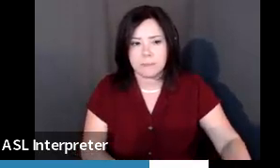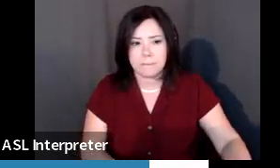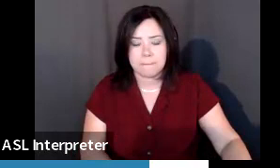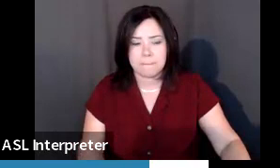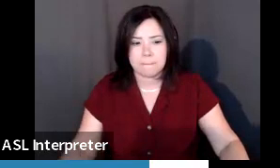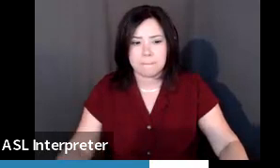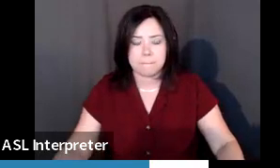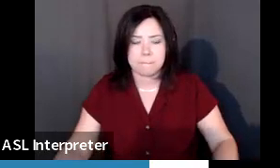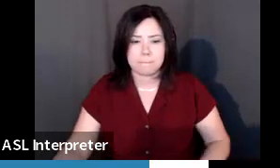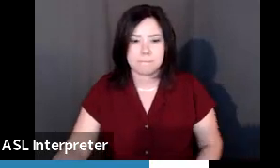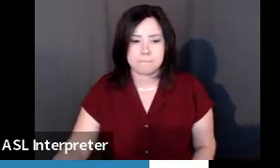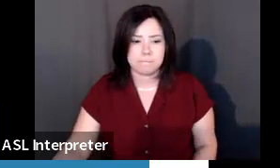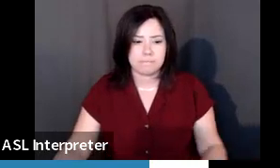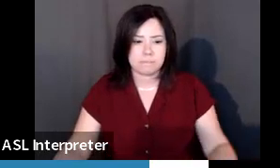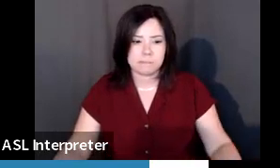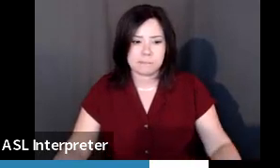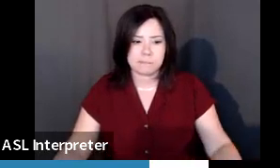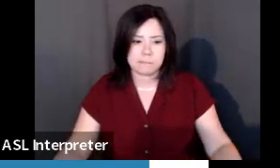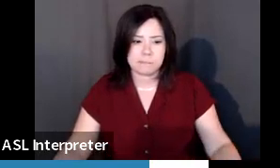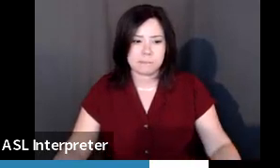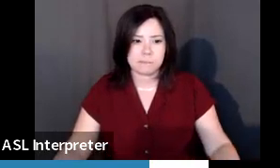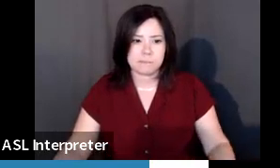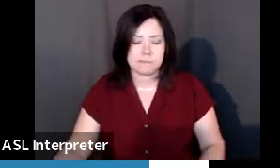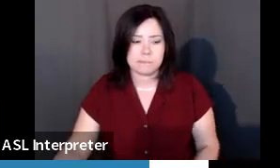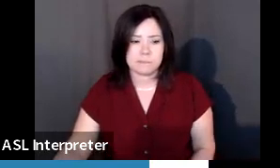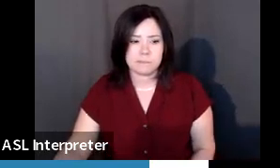And then pictured on this slide is an